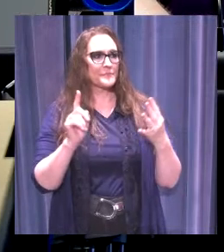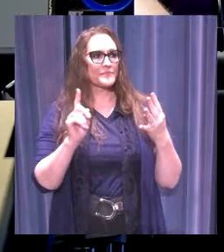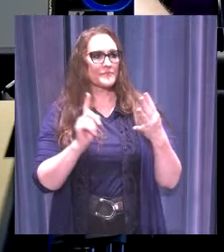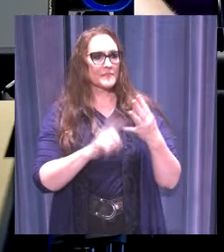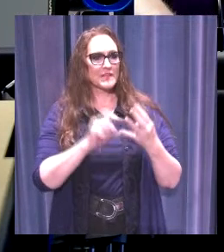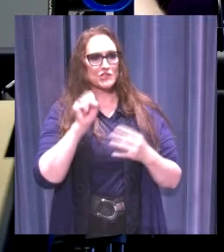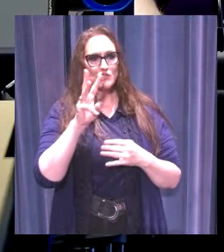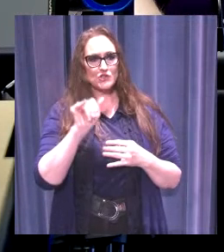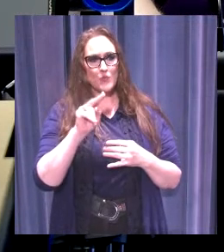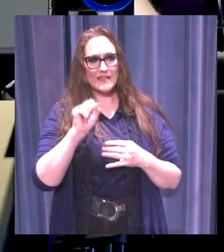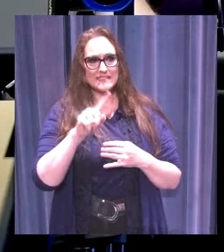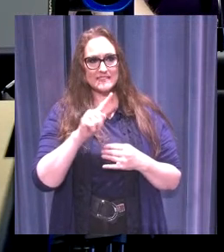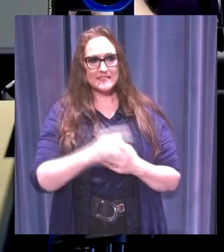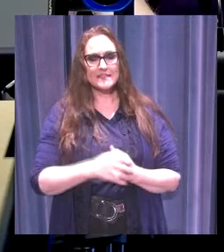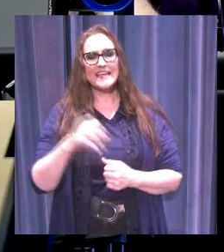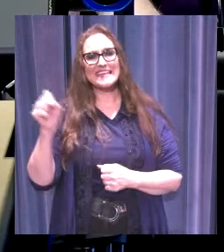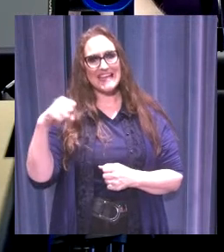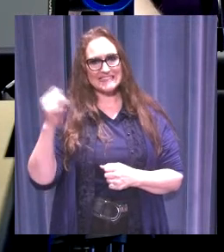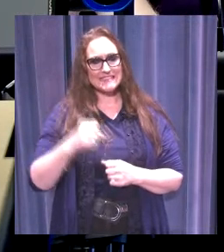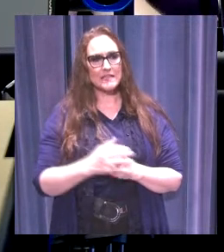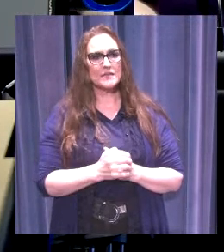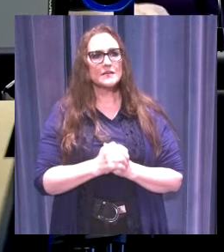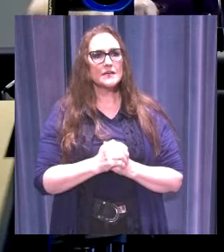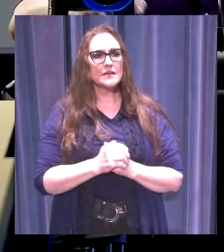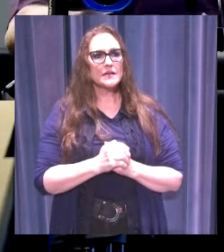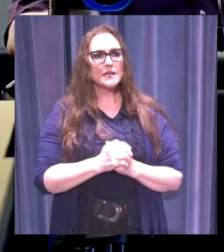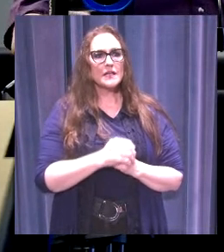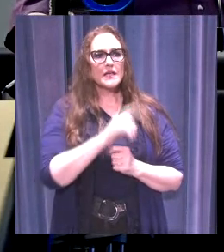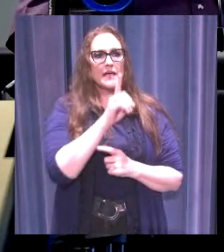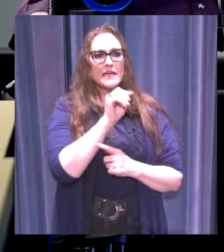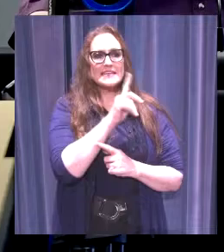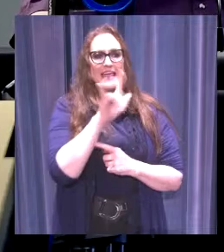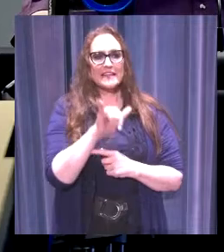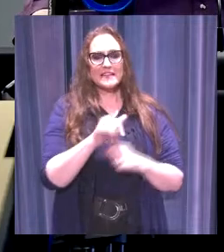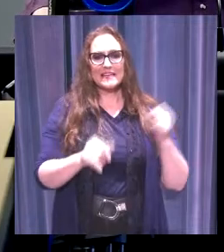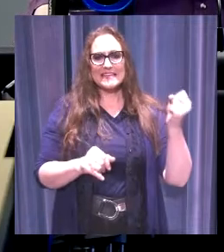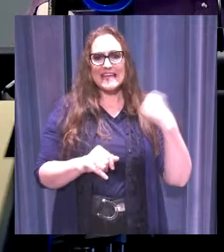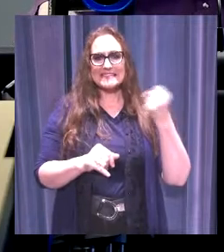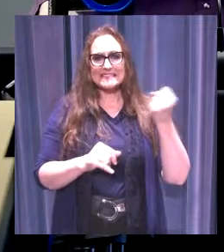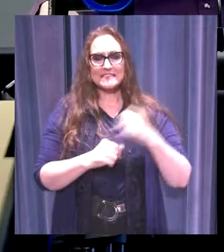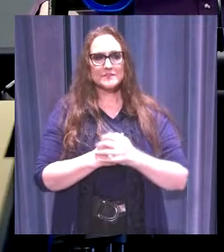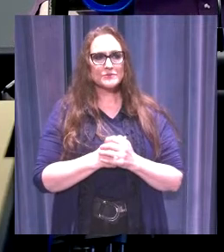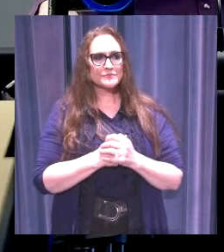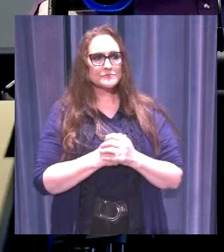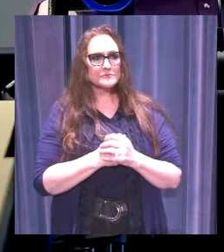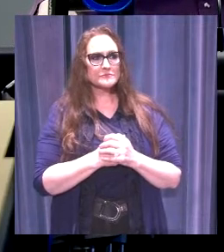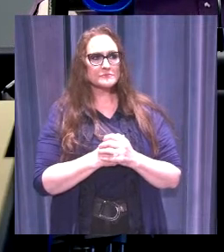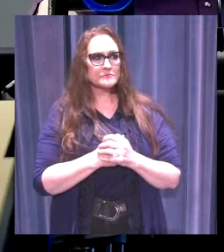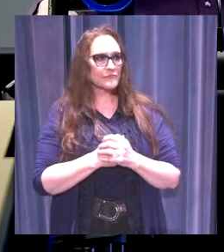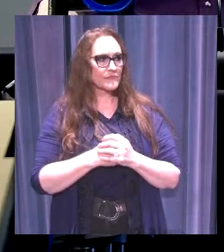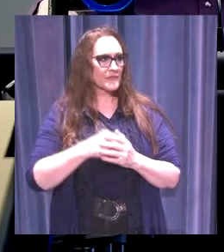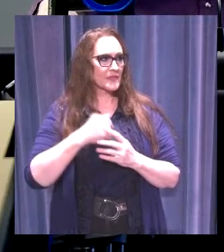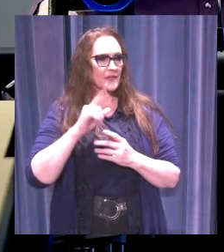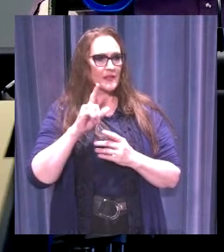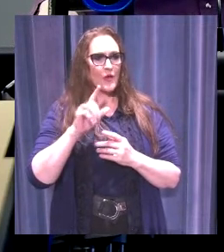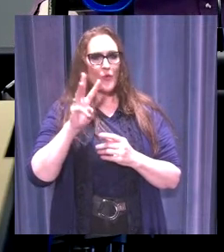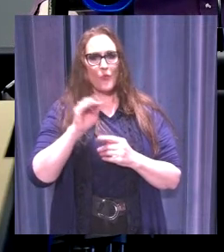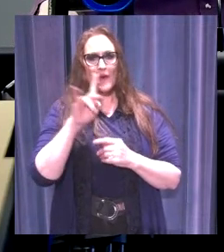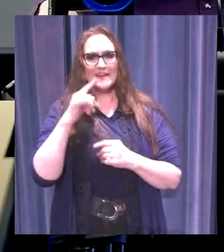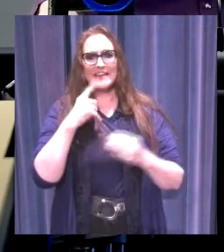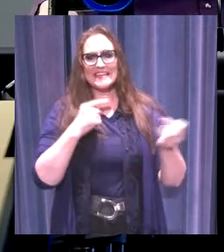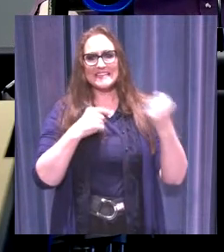Swanson. Yes. Trustee Daly. Yes. Trustee Wendy.